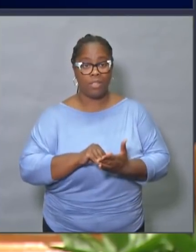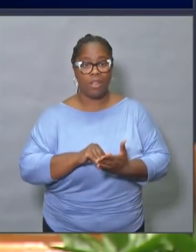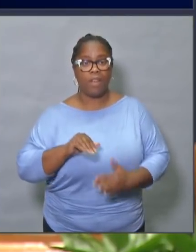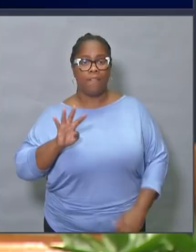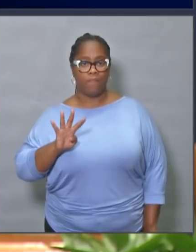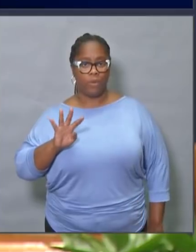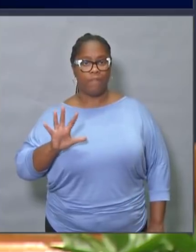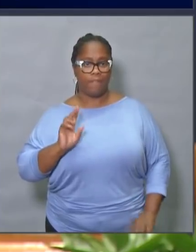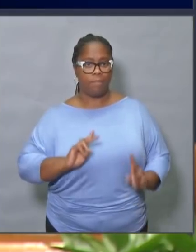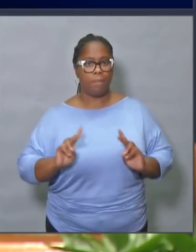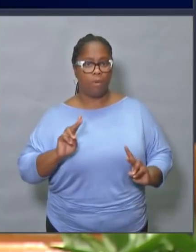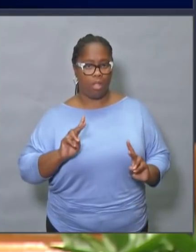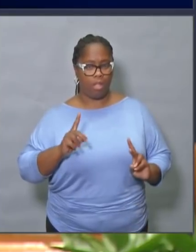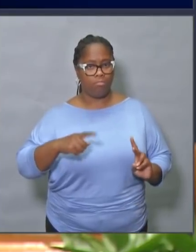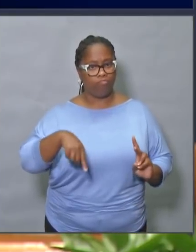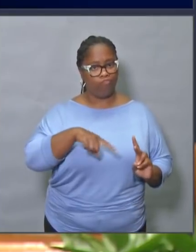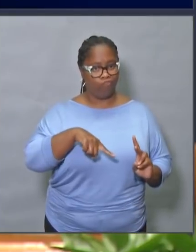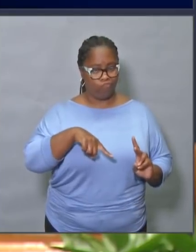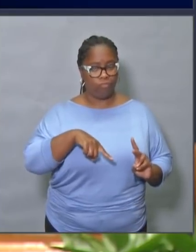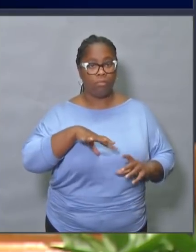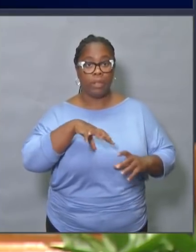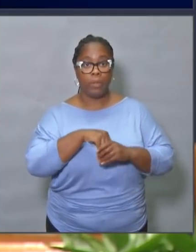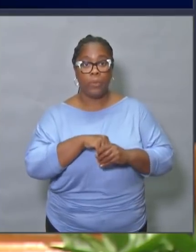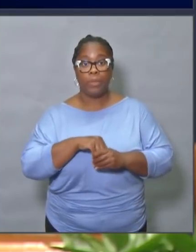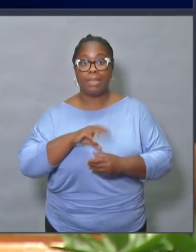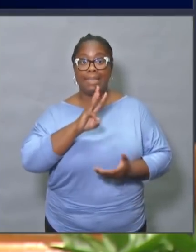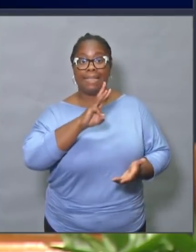159,045. These cases include